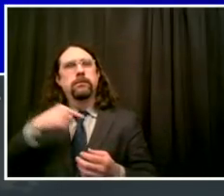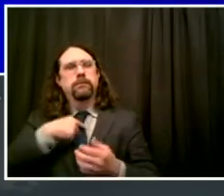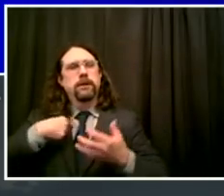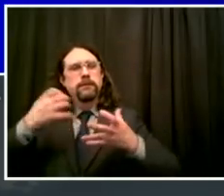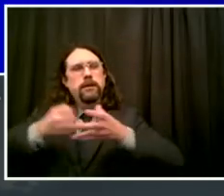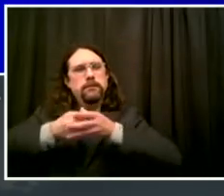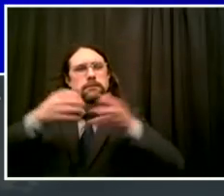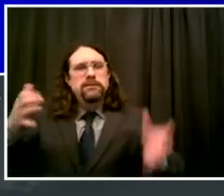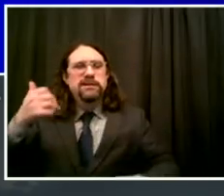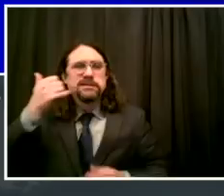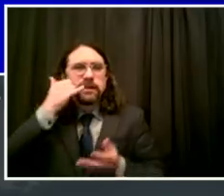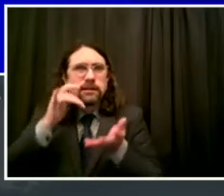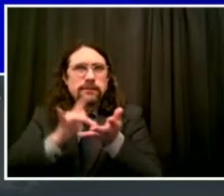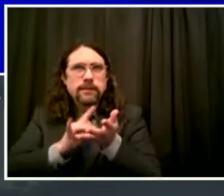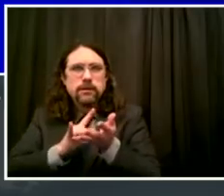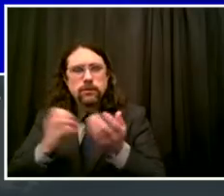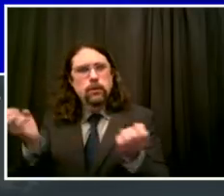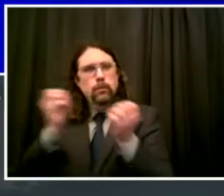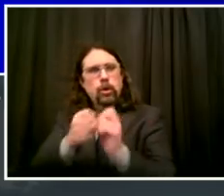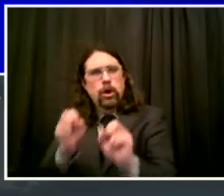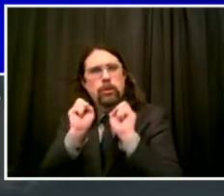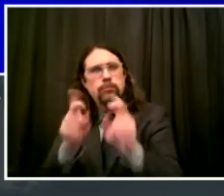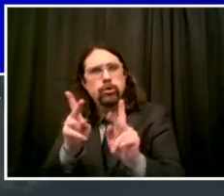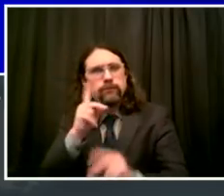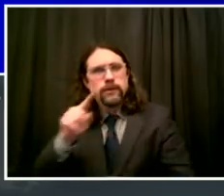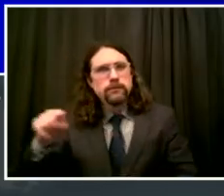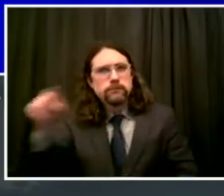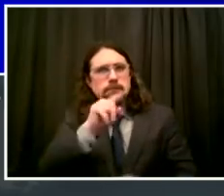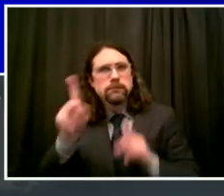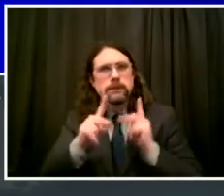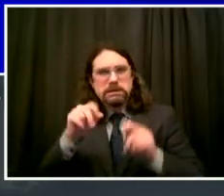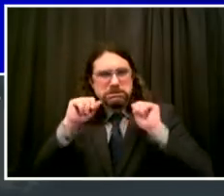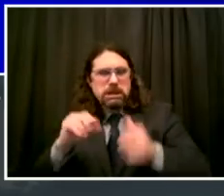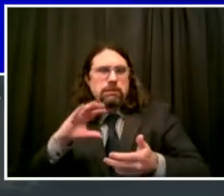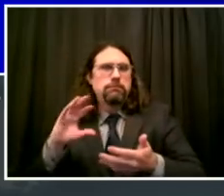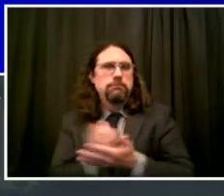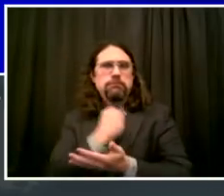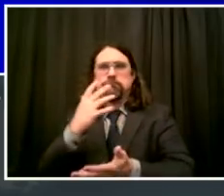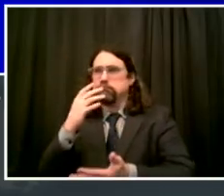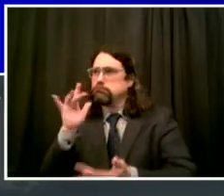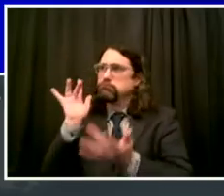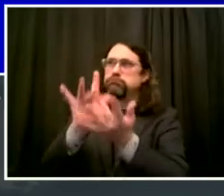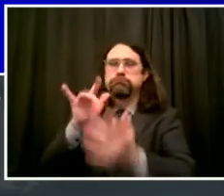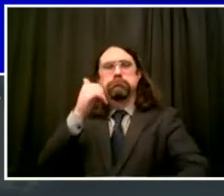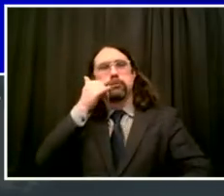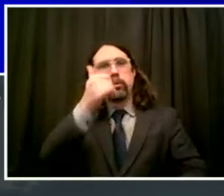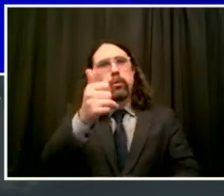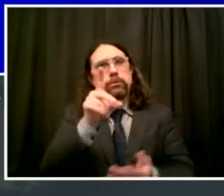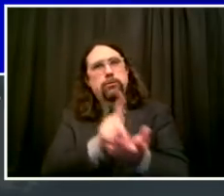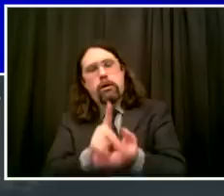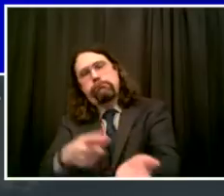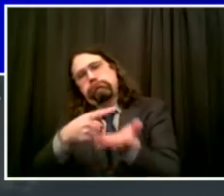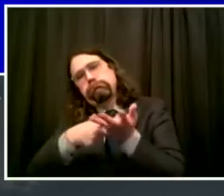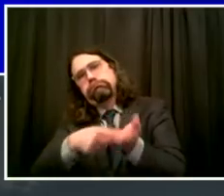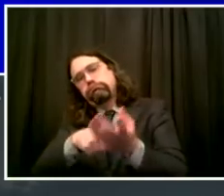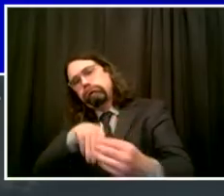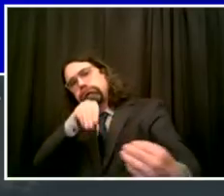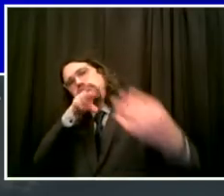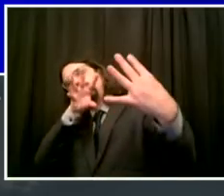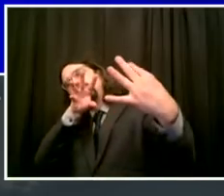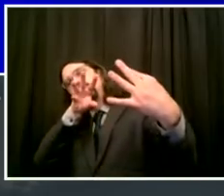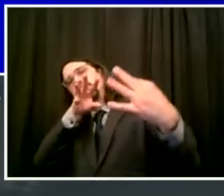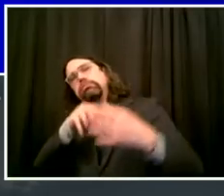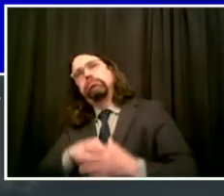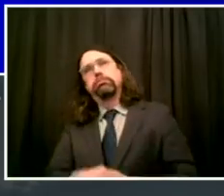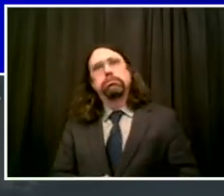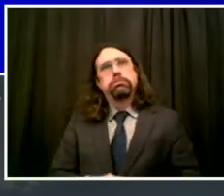this month, Department of Health is running weekly telemedicine webinars to help these community-based clinics